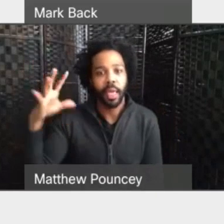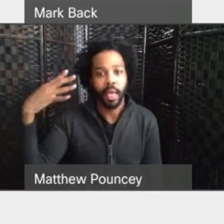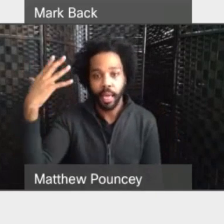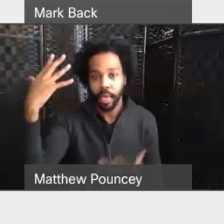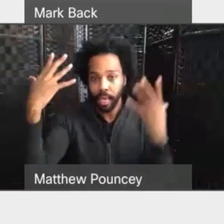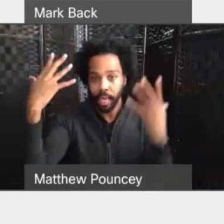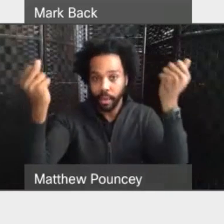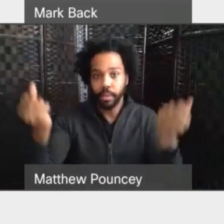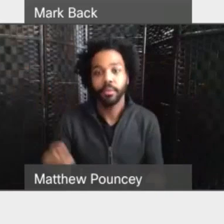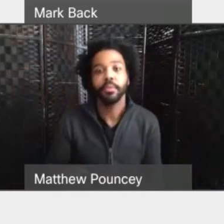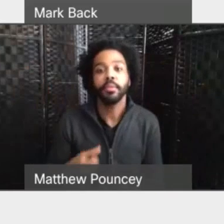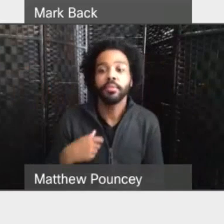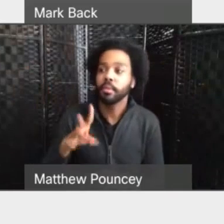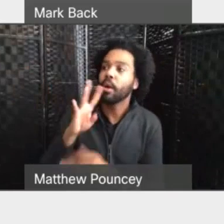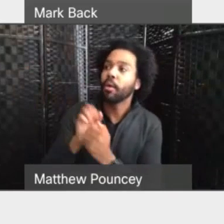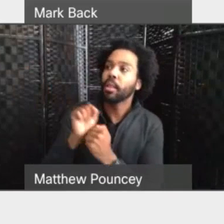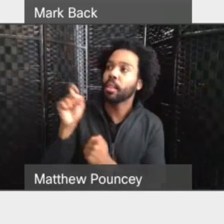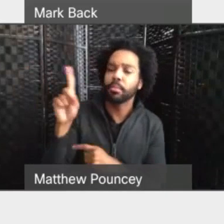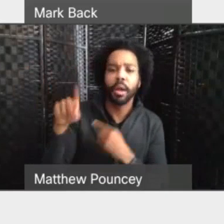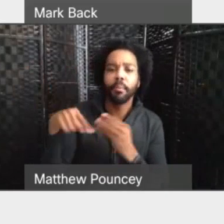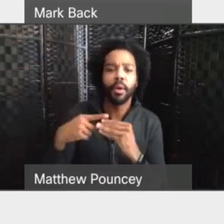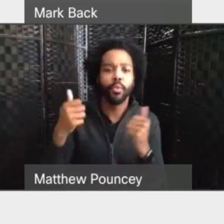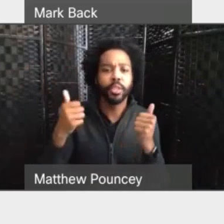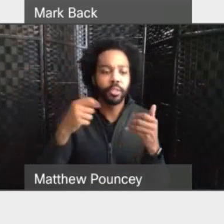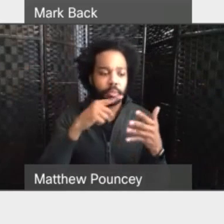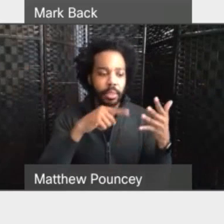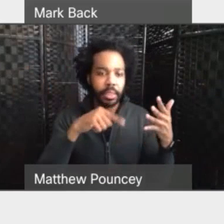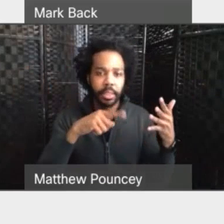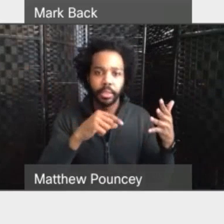and spoke with them about which groups would be included as